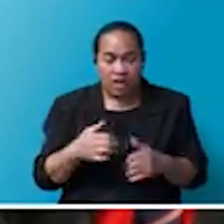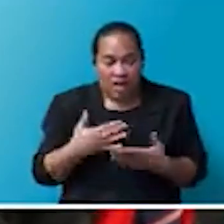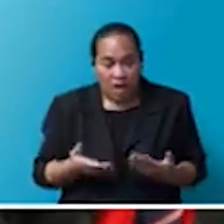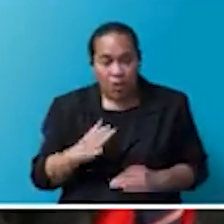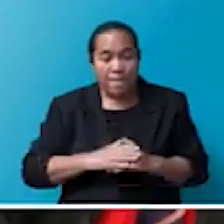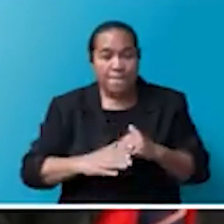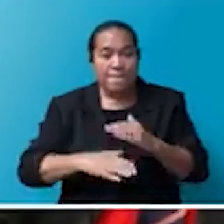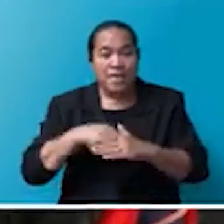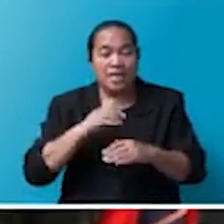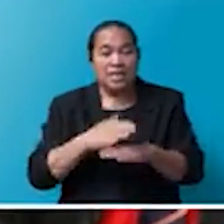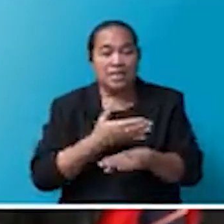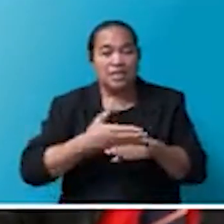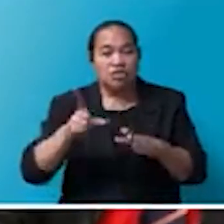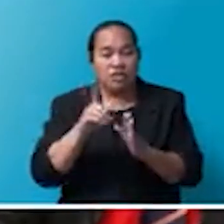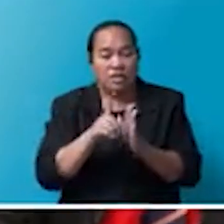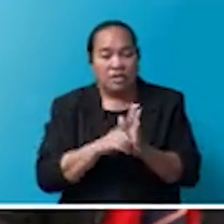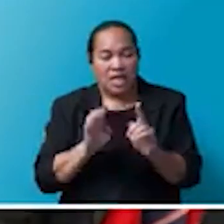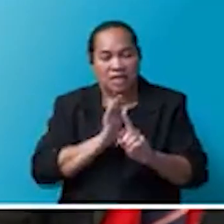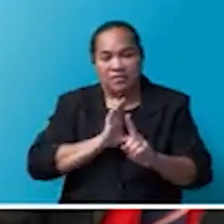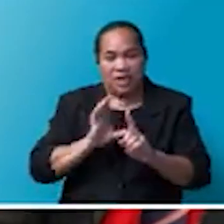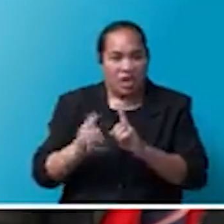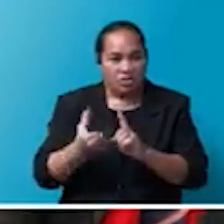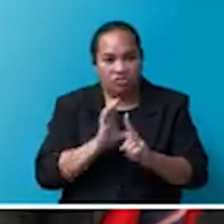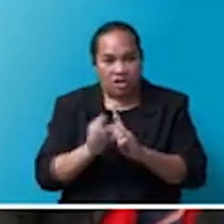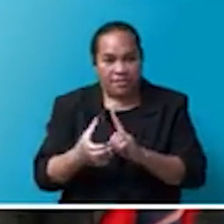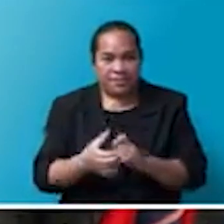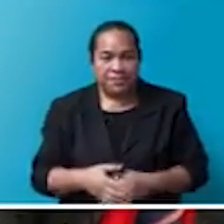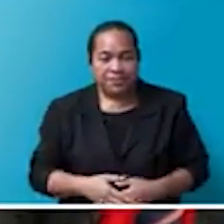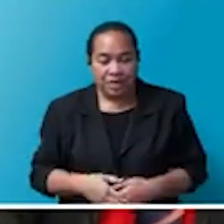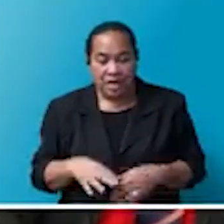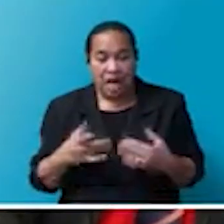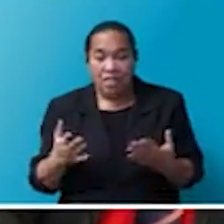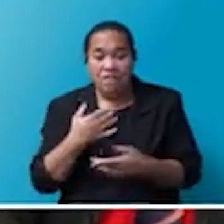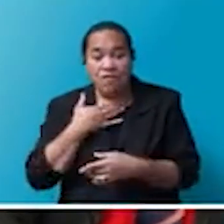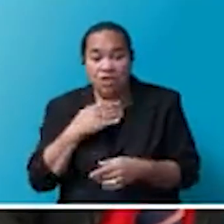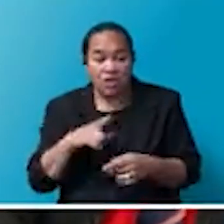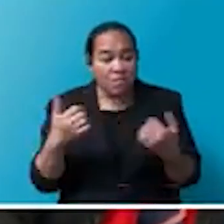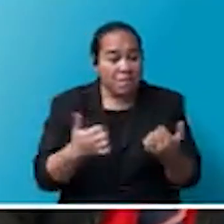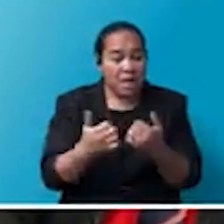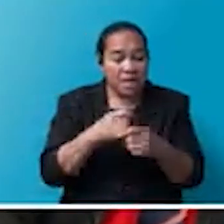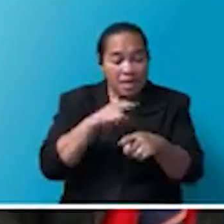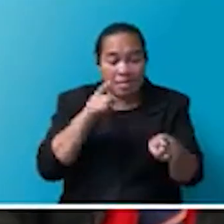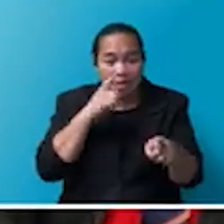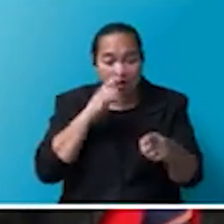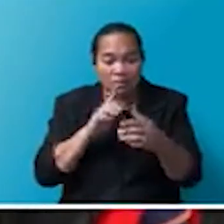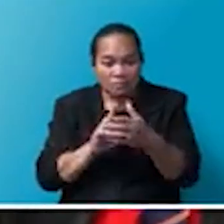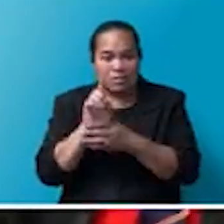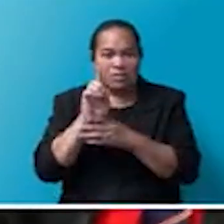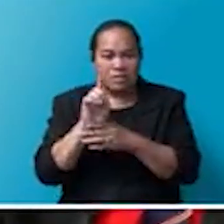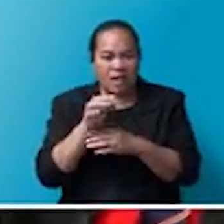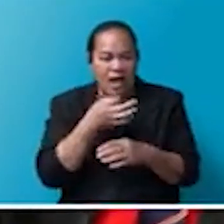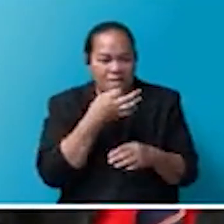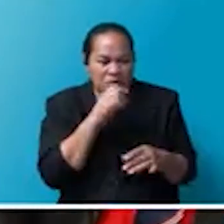building a new democratic culture where the voices of the many rise above the ambitions of the